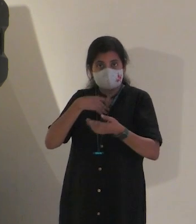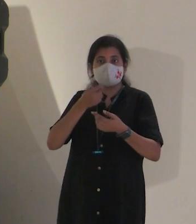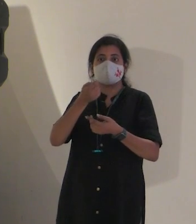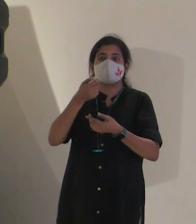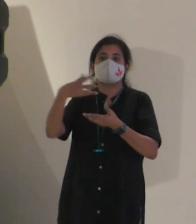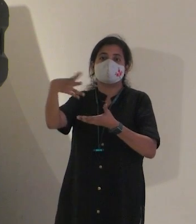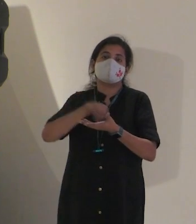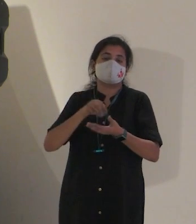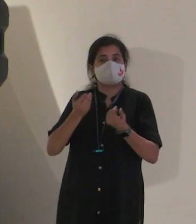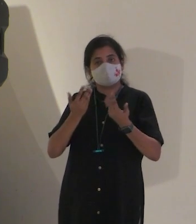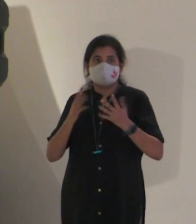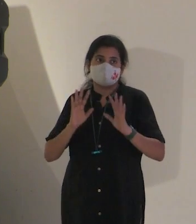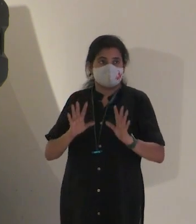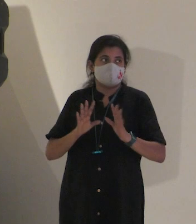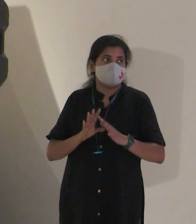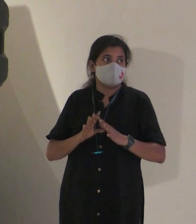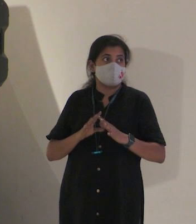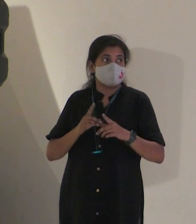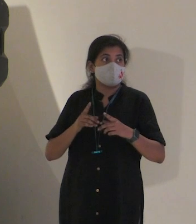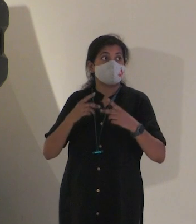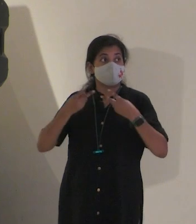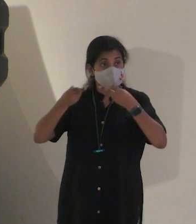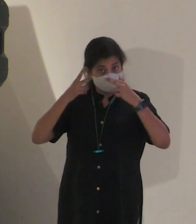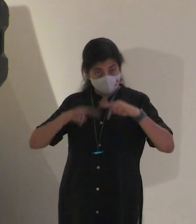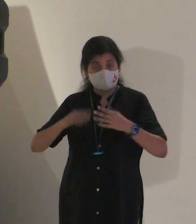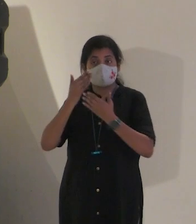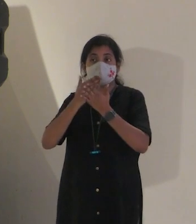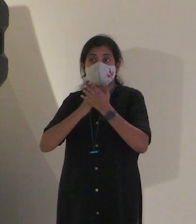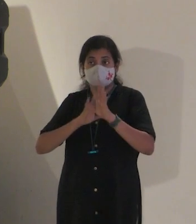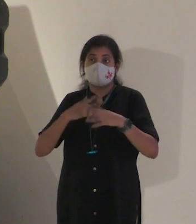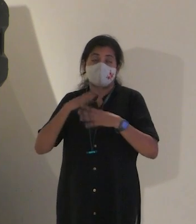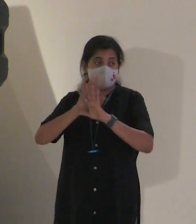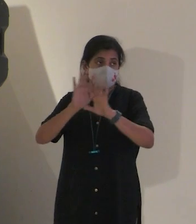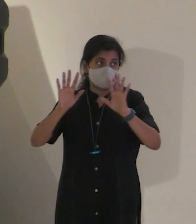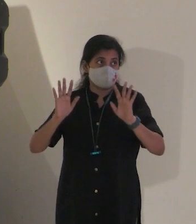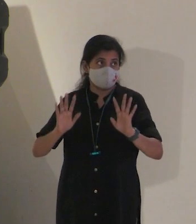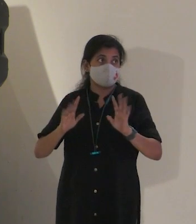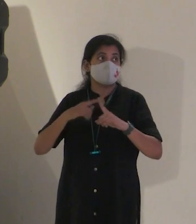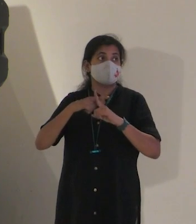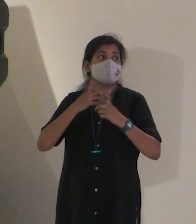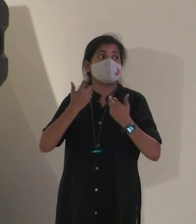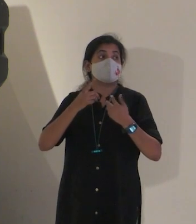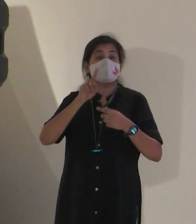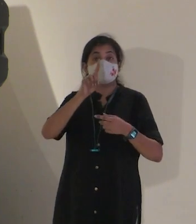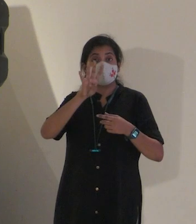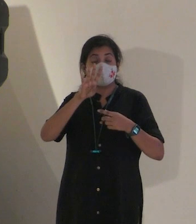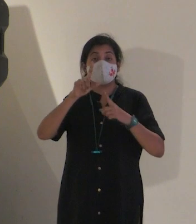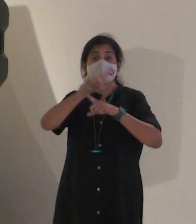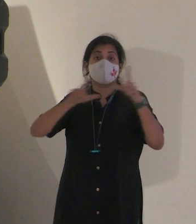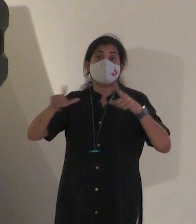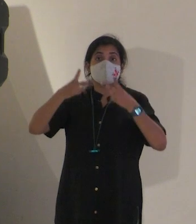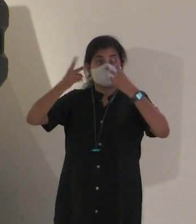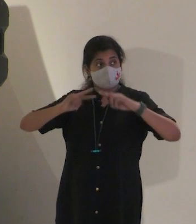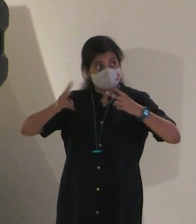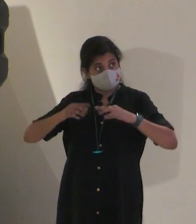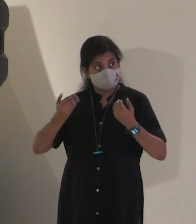enrichment. The translations programs that we have, we translate into about 14 languages.